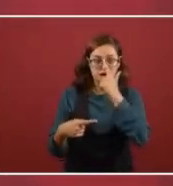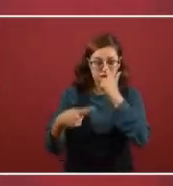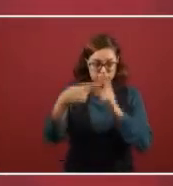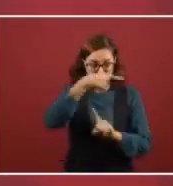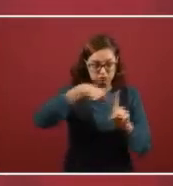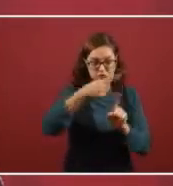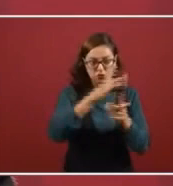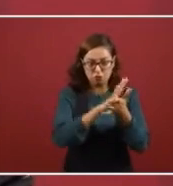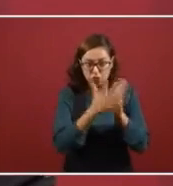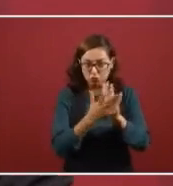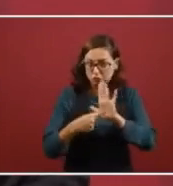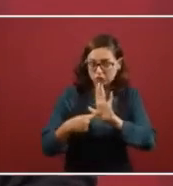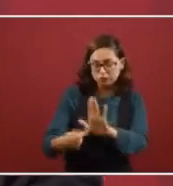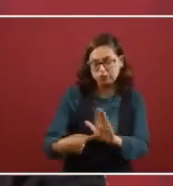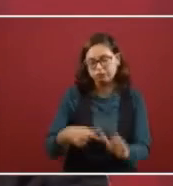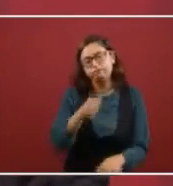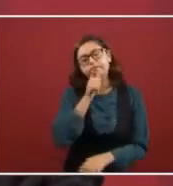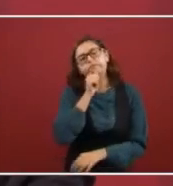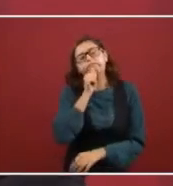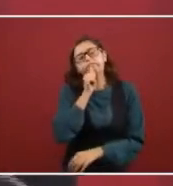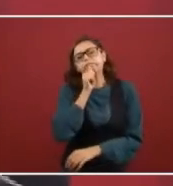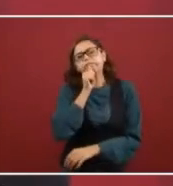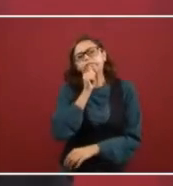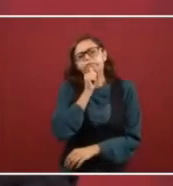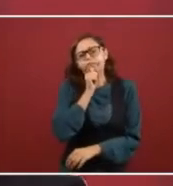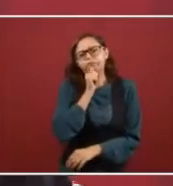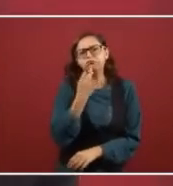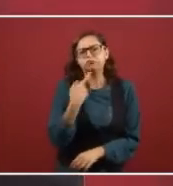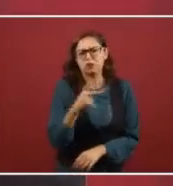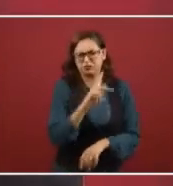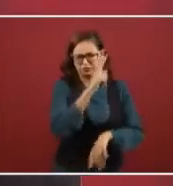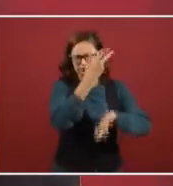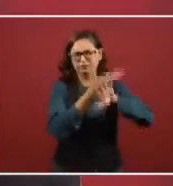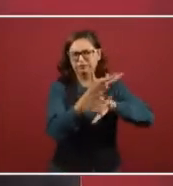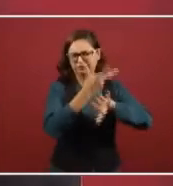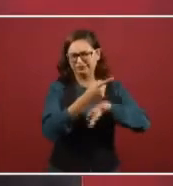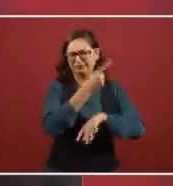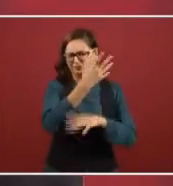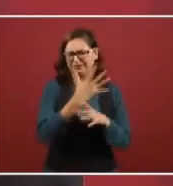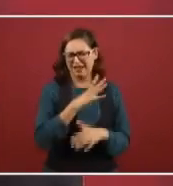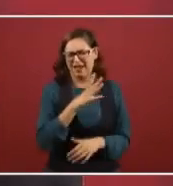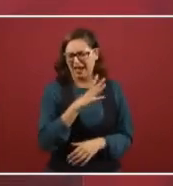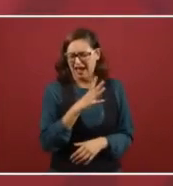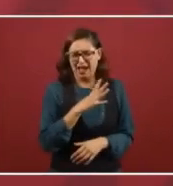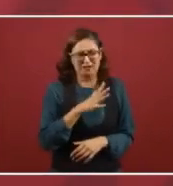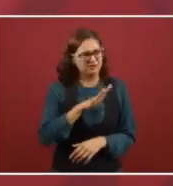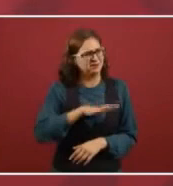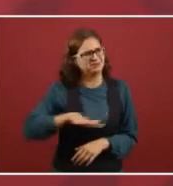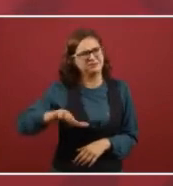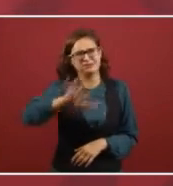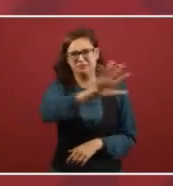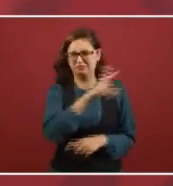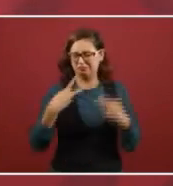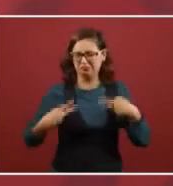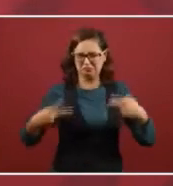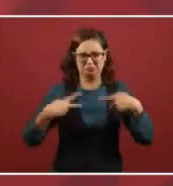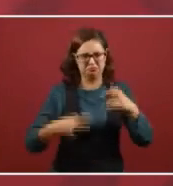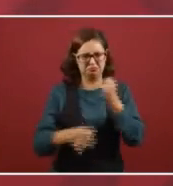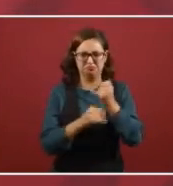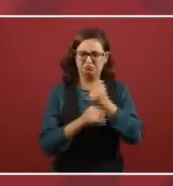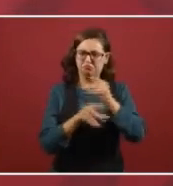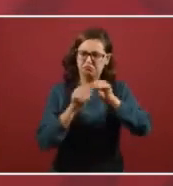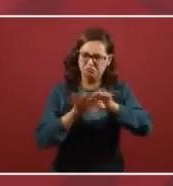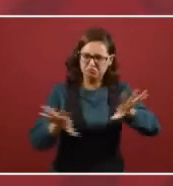a web of they have a net on the internet, a